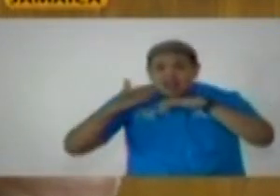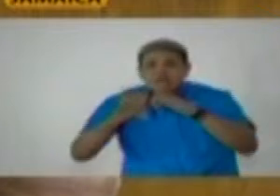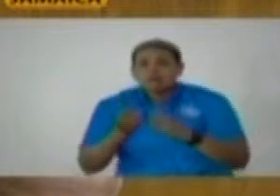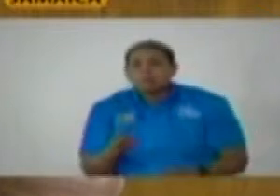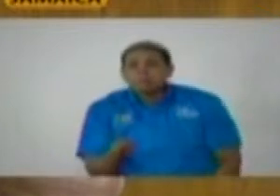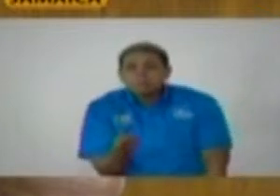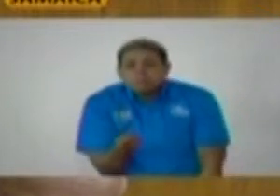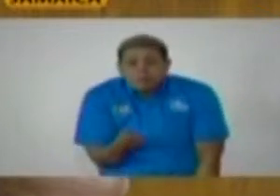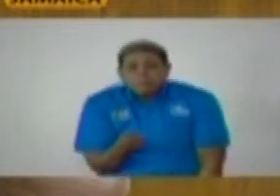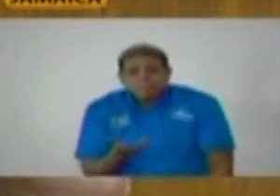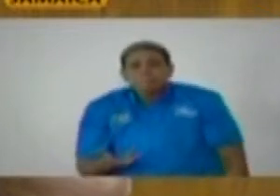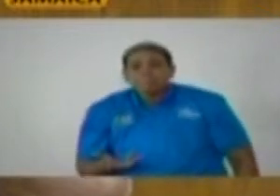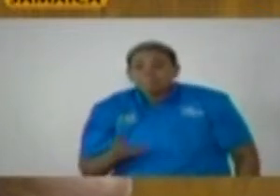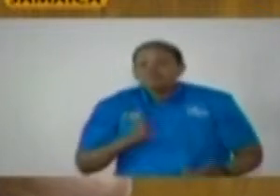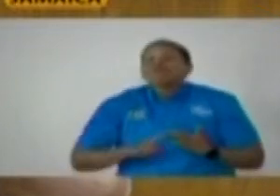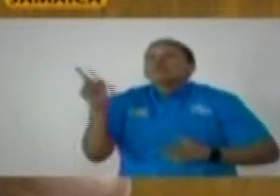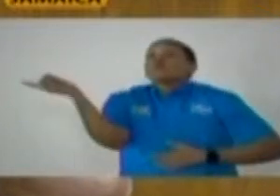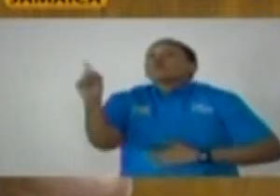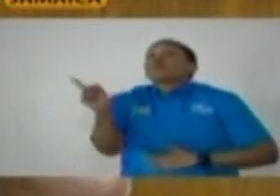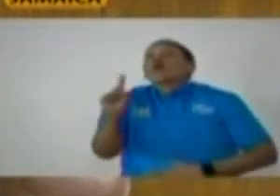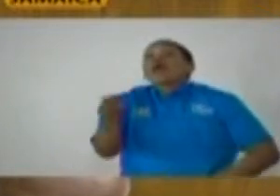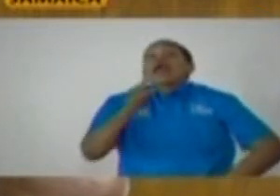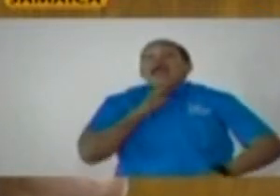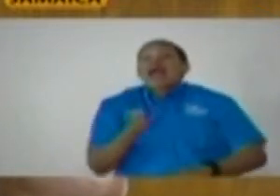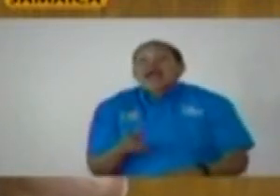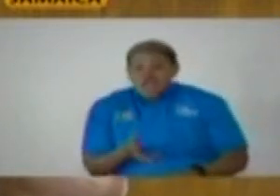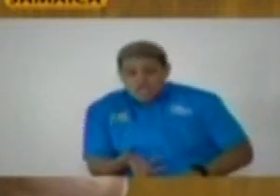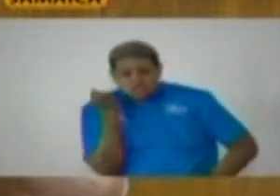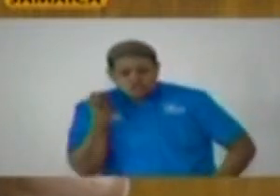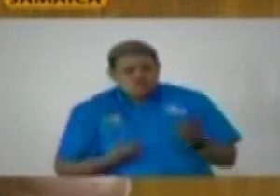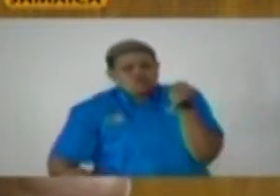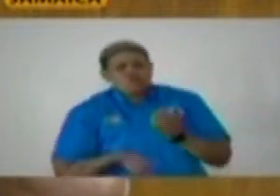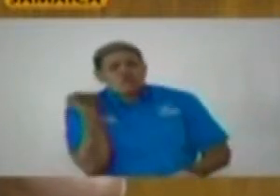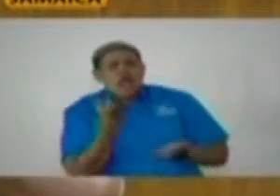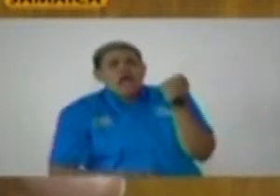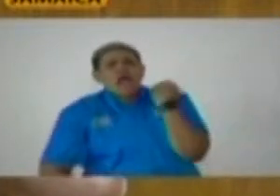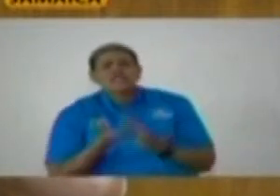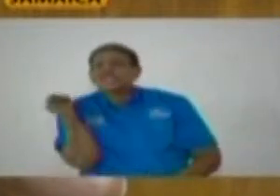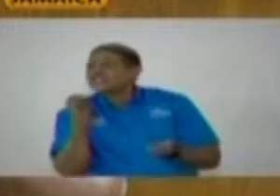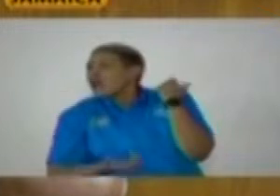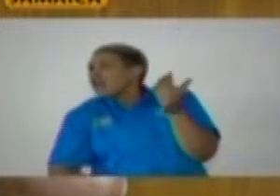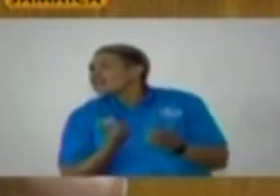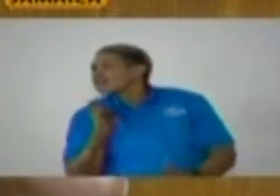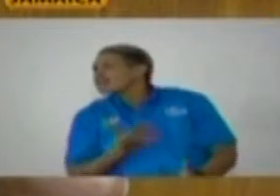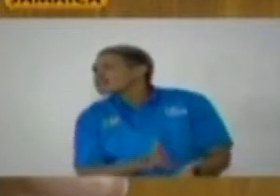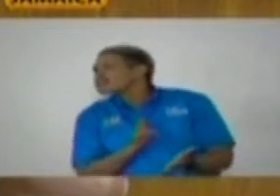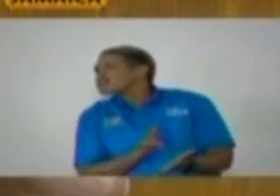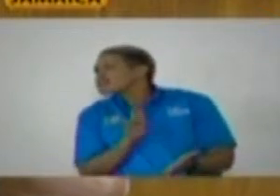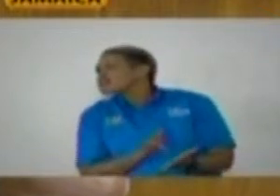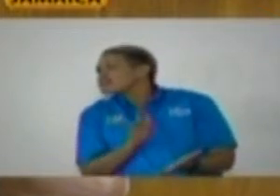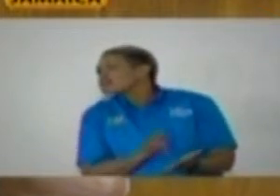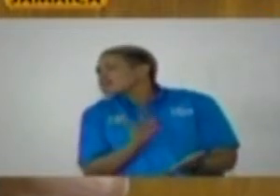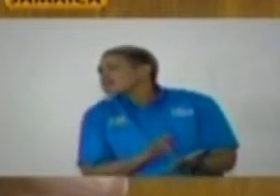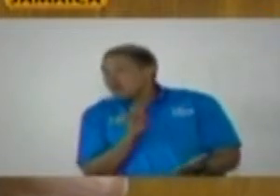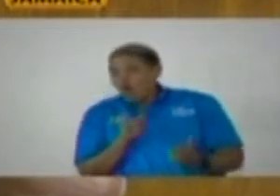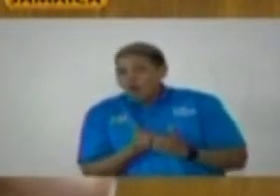occurs, and one in which extraction is one of the key ways to attract foreign